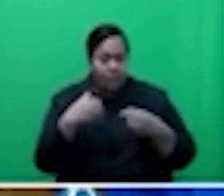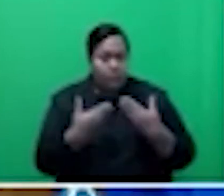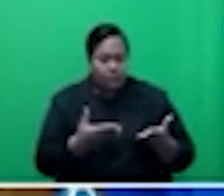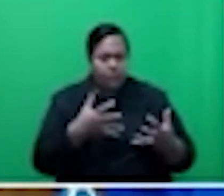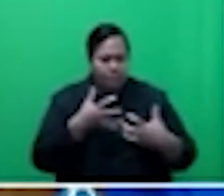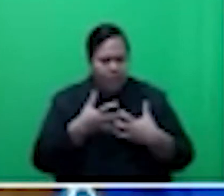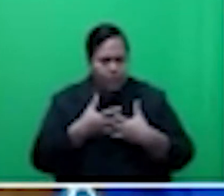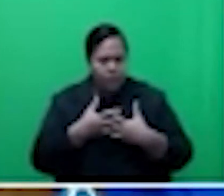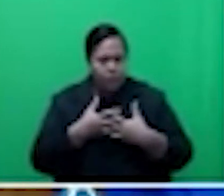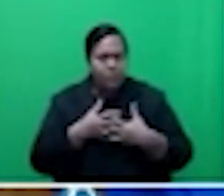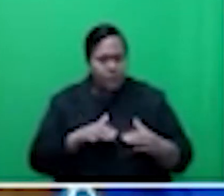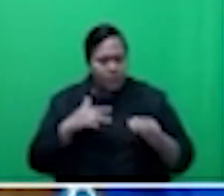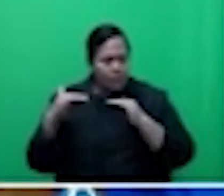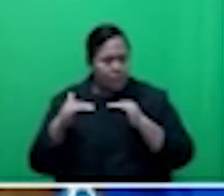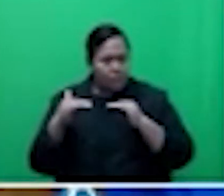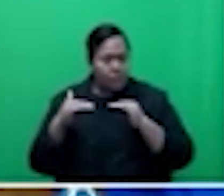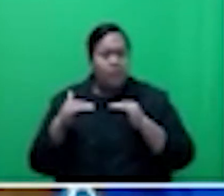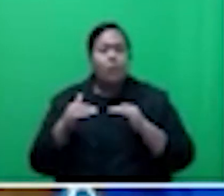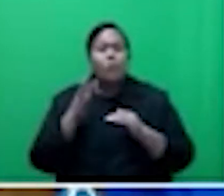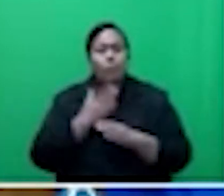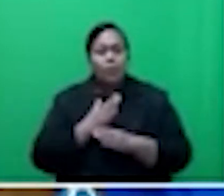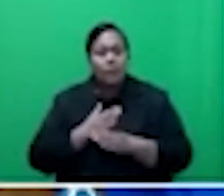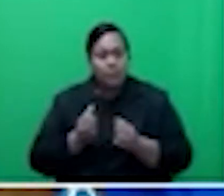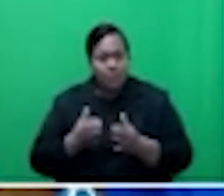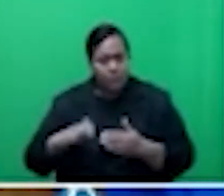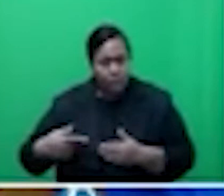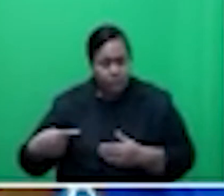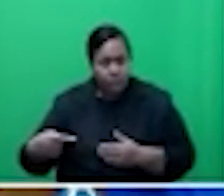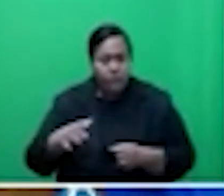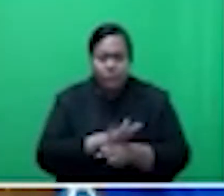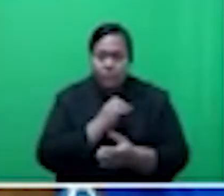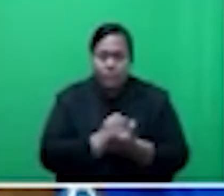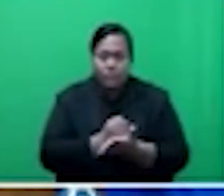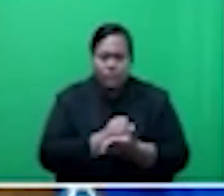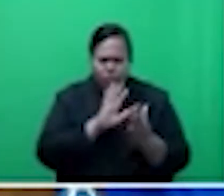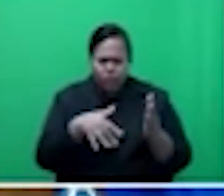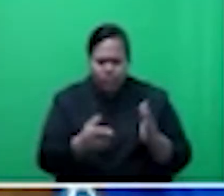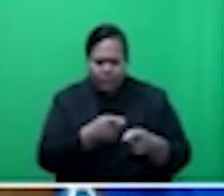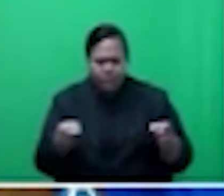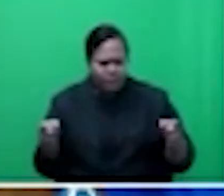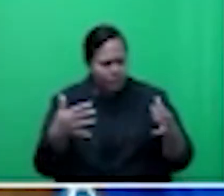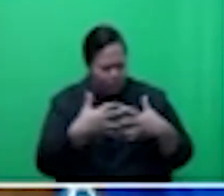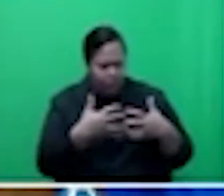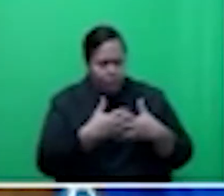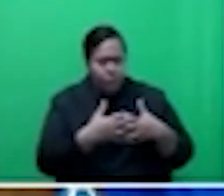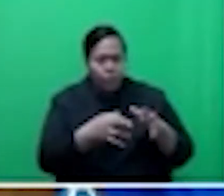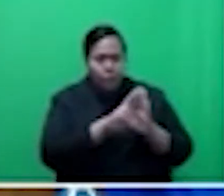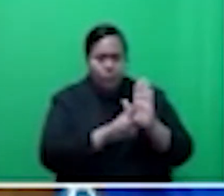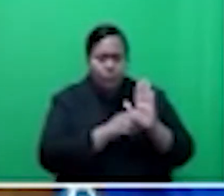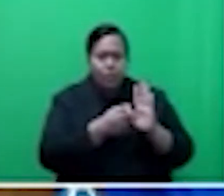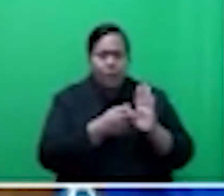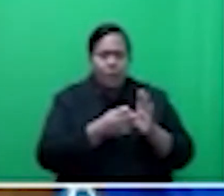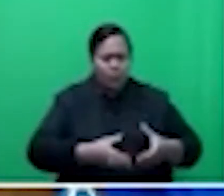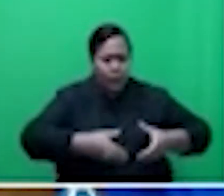and as the work commences, they will also check to make sure that the standards are met, whether it's for construction of the power